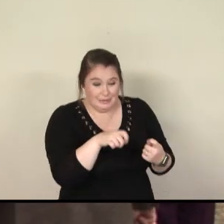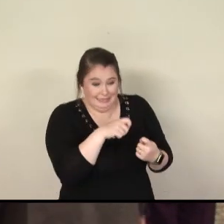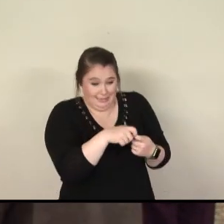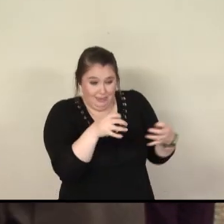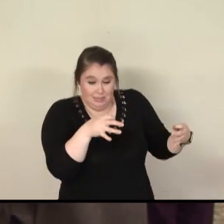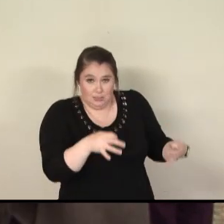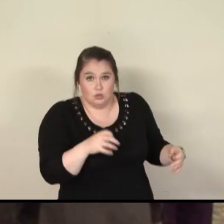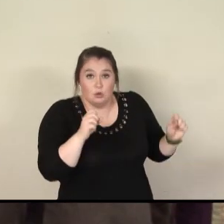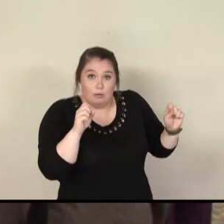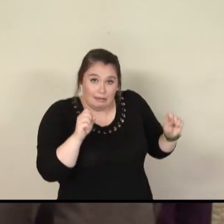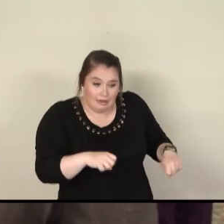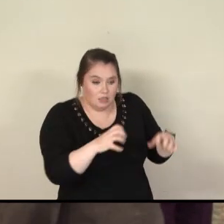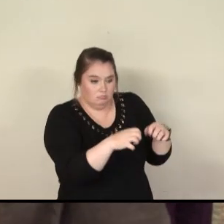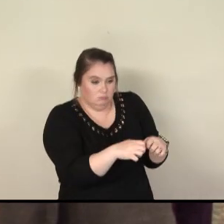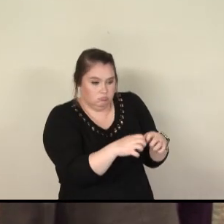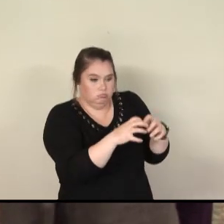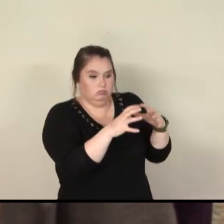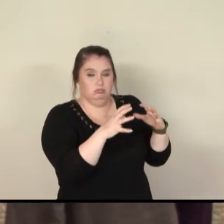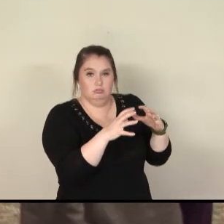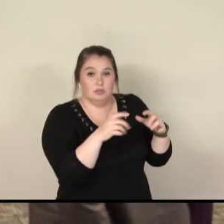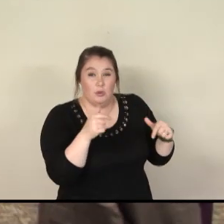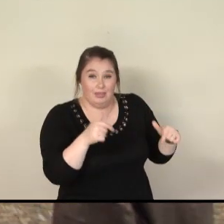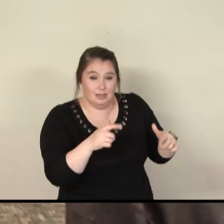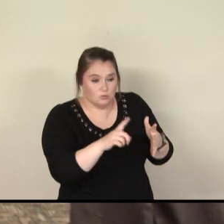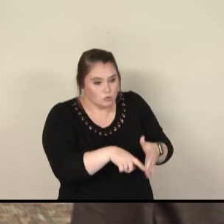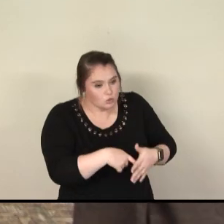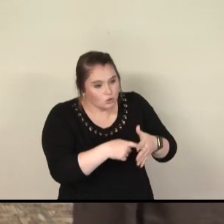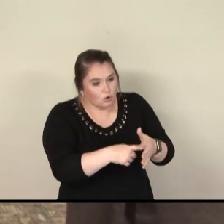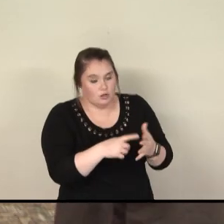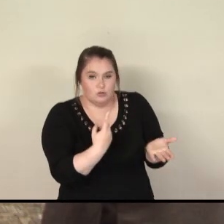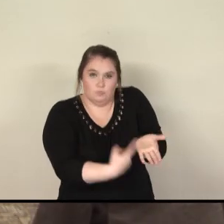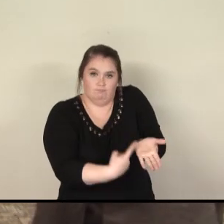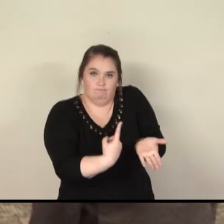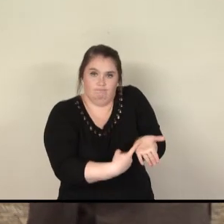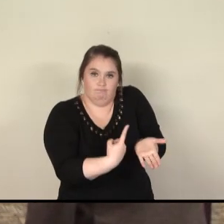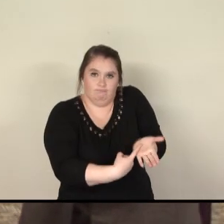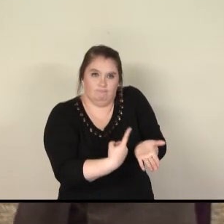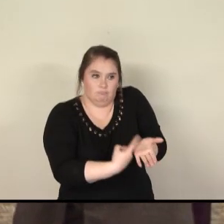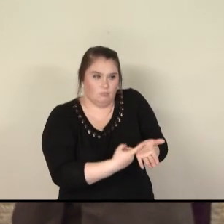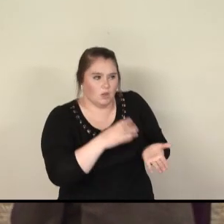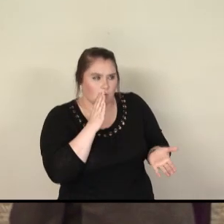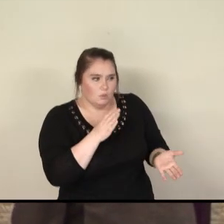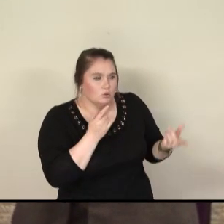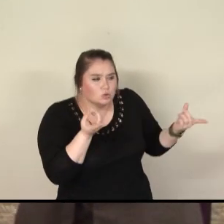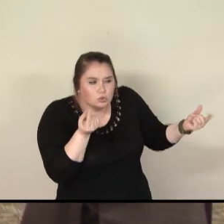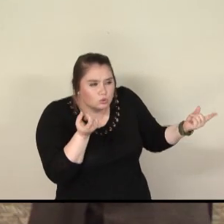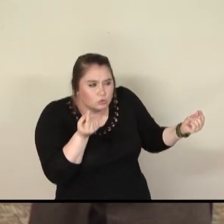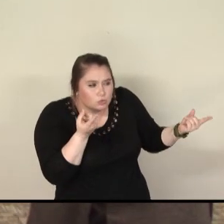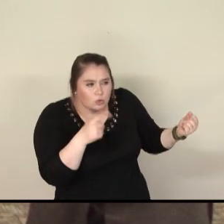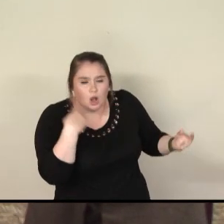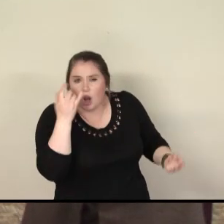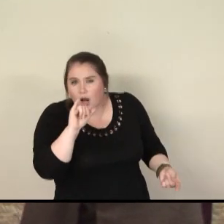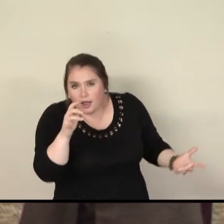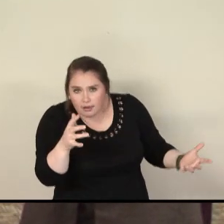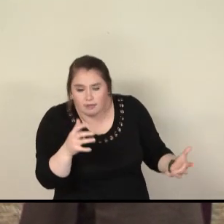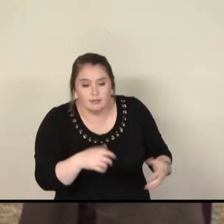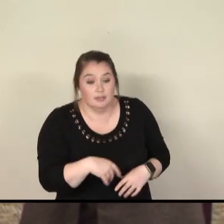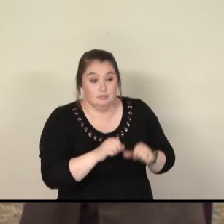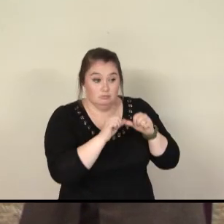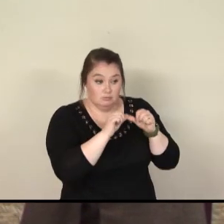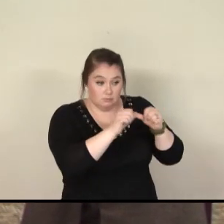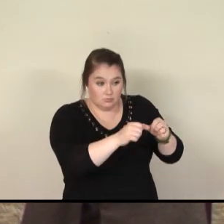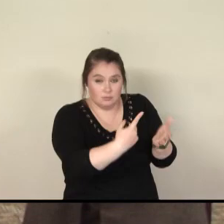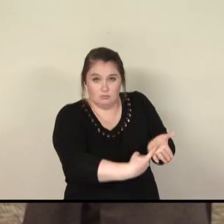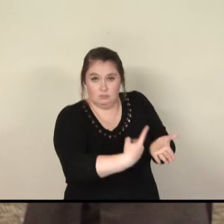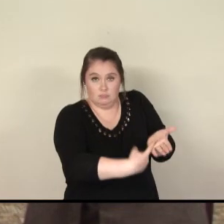so it can be built. So this is just the start of the conversation of how we would approach construction on the site, and the conversation will continue